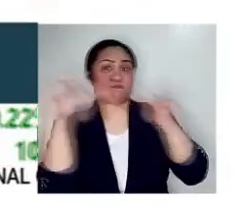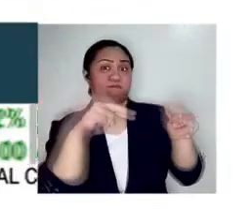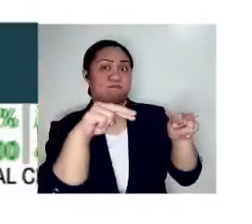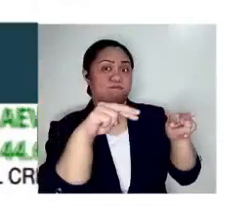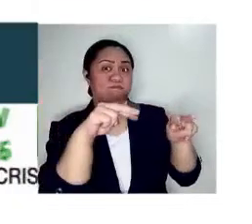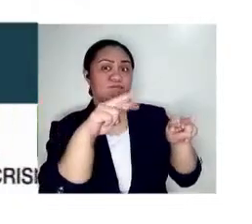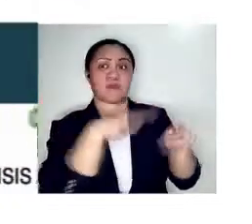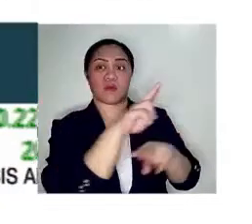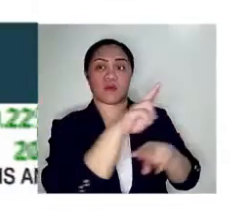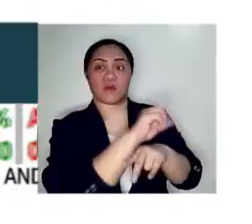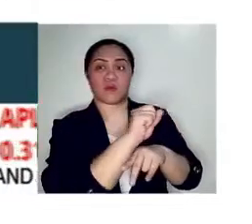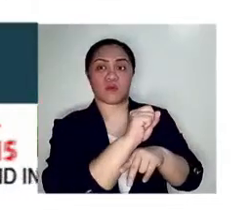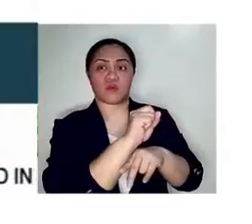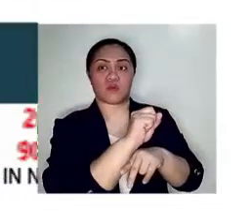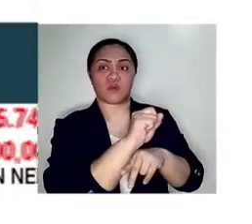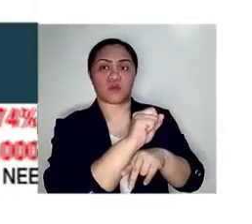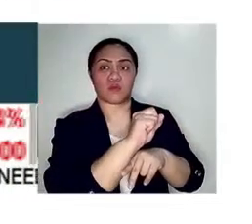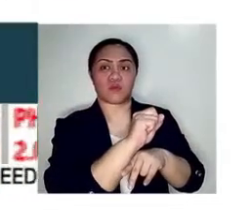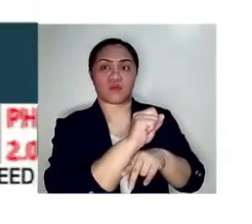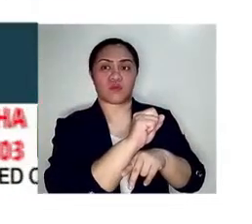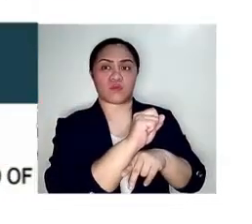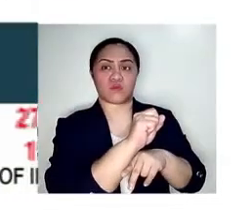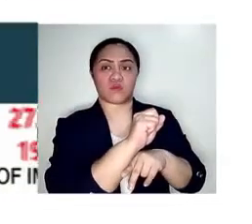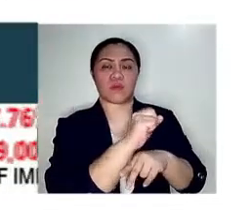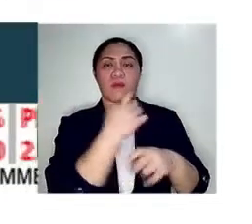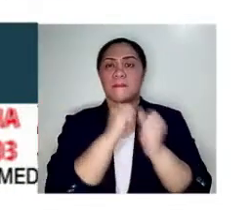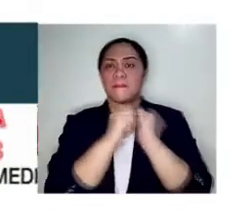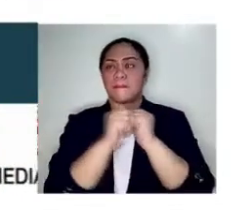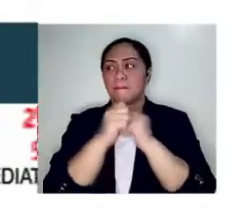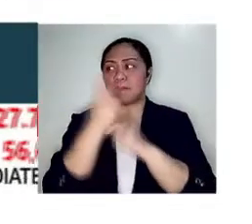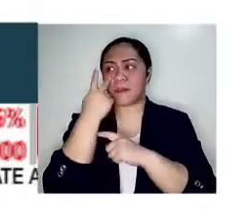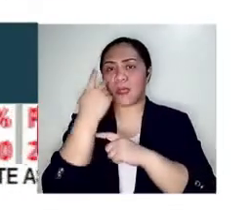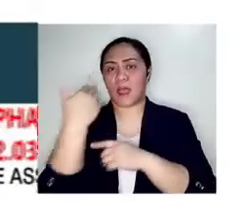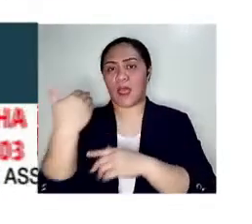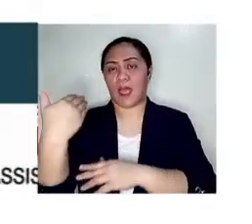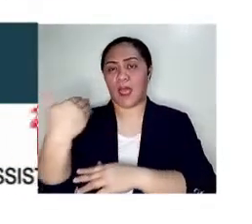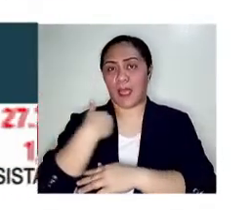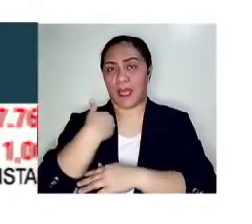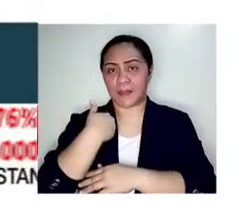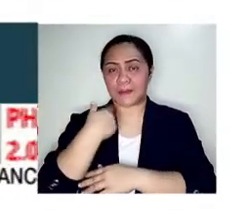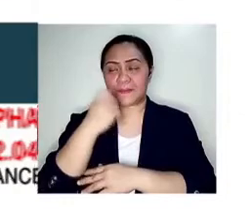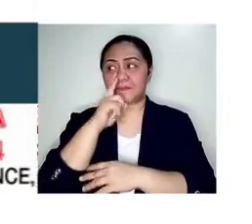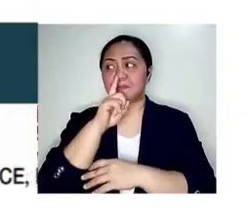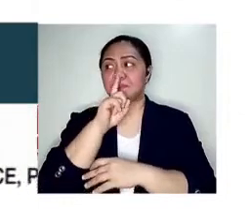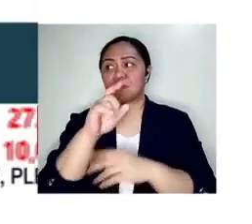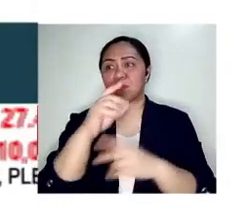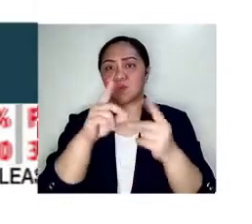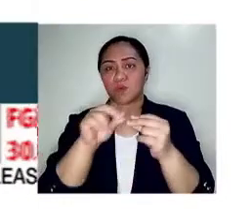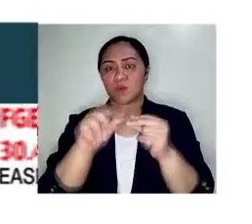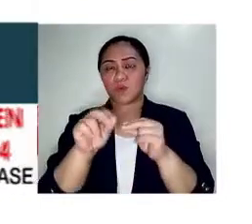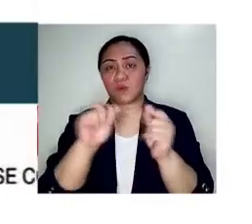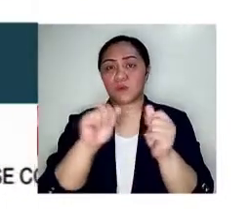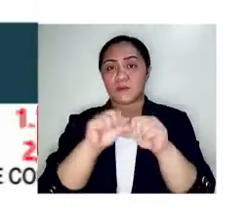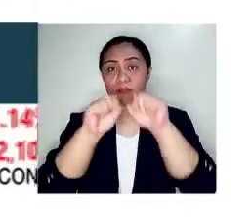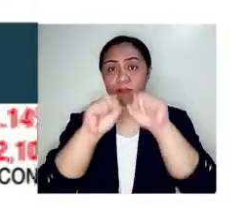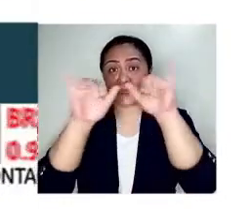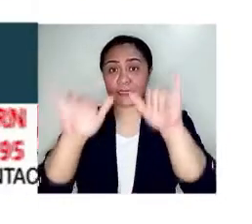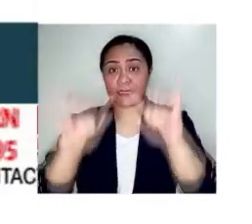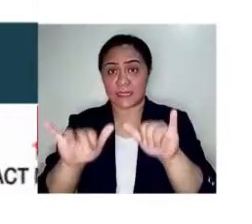The United States was always the main bulwark, if you will, that propped up this particular system.